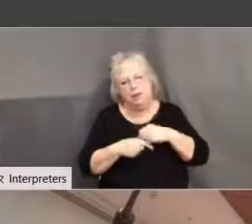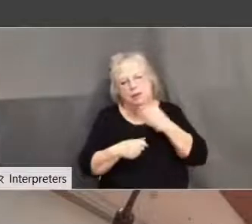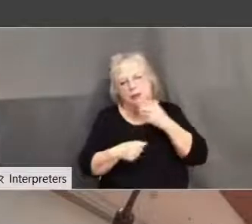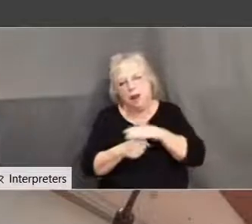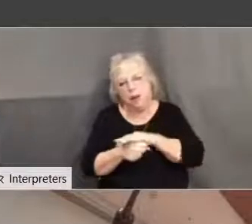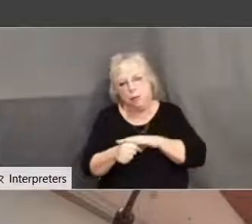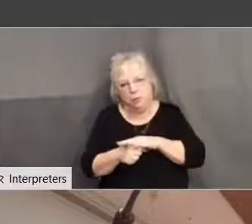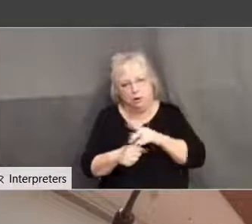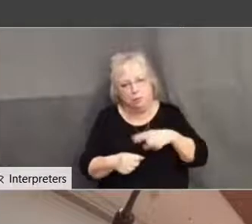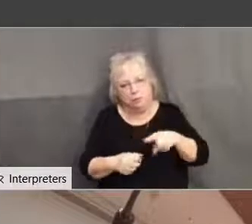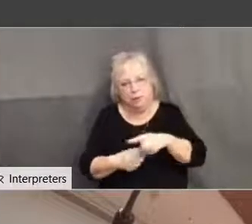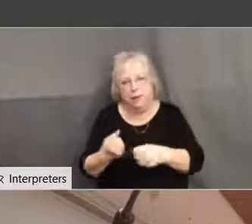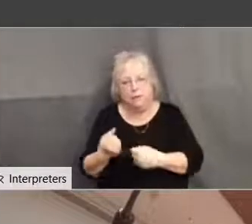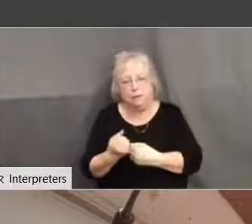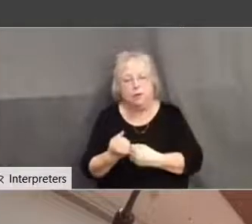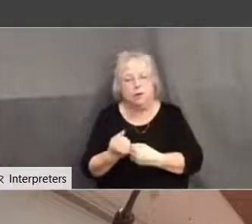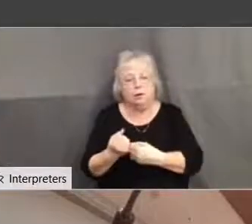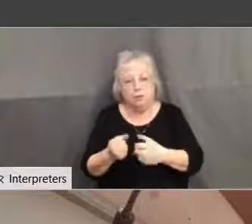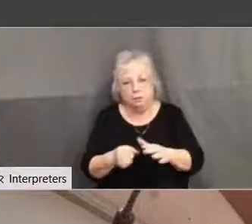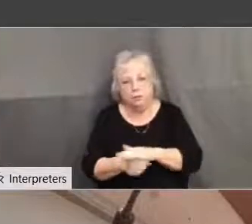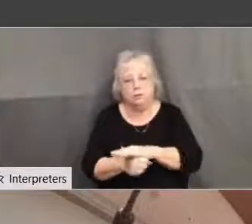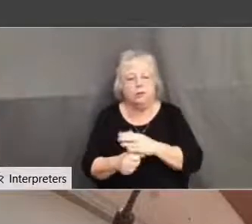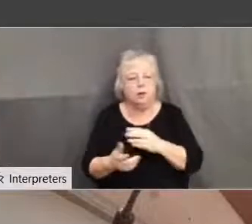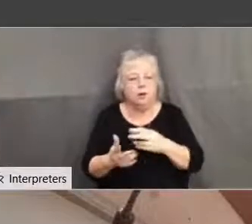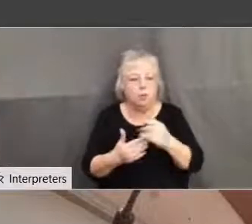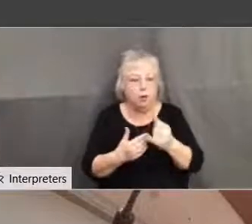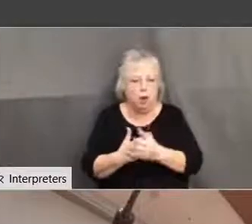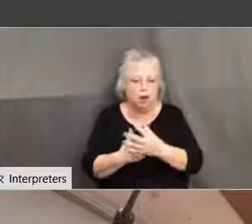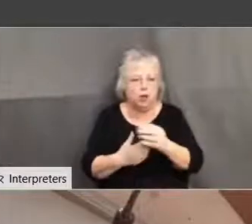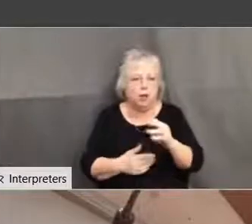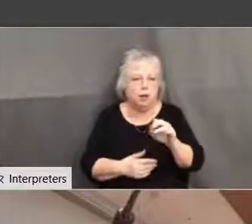the conceptual master plan that we had come up with.